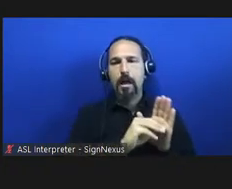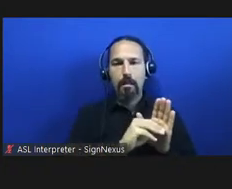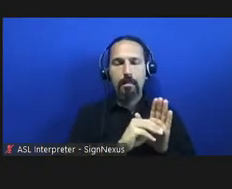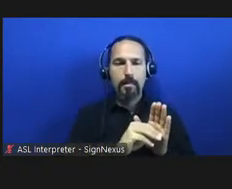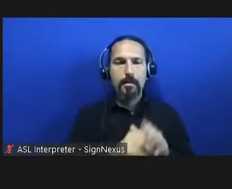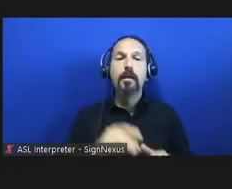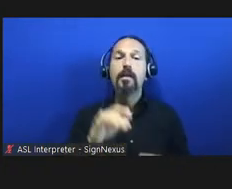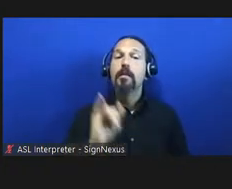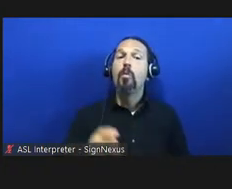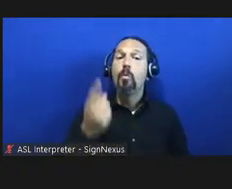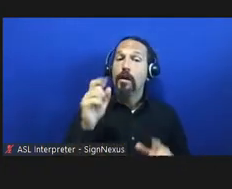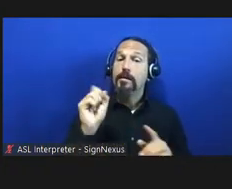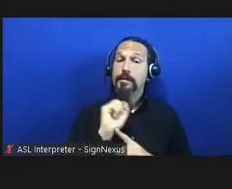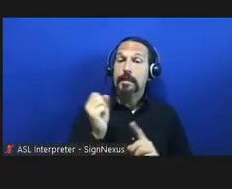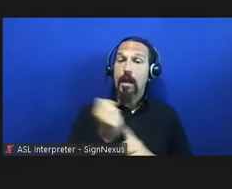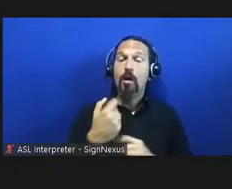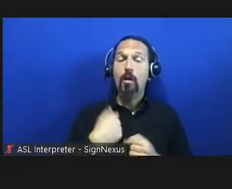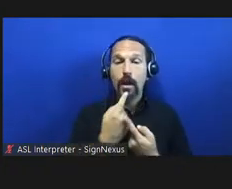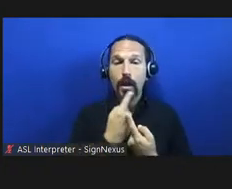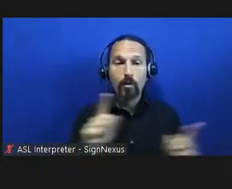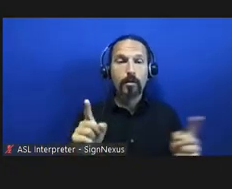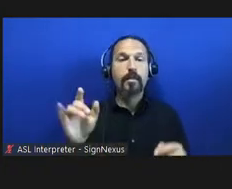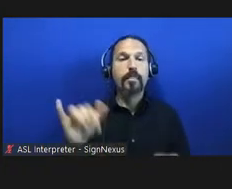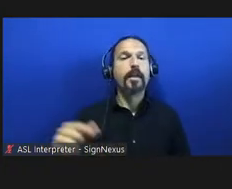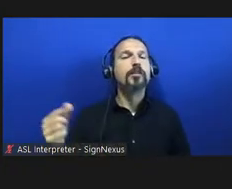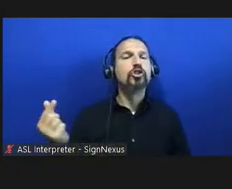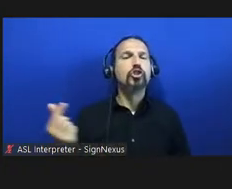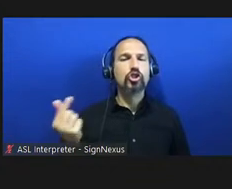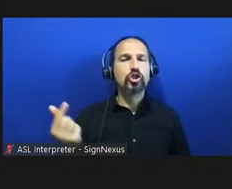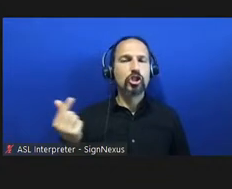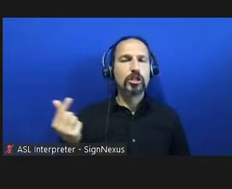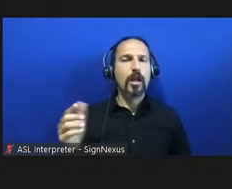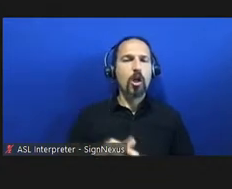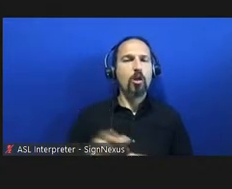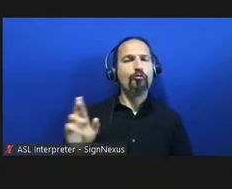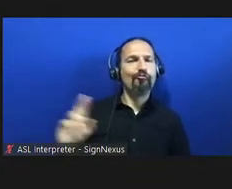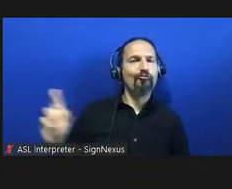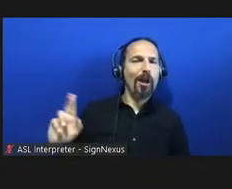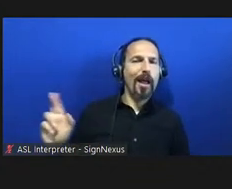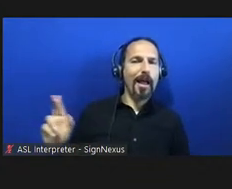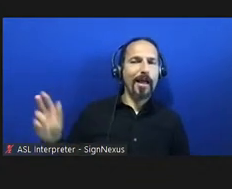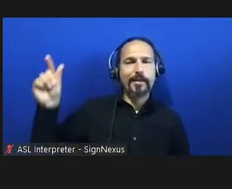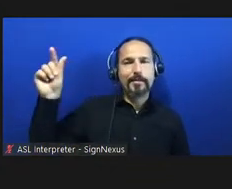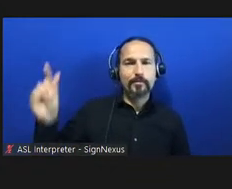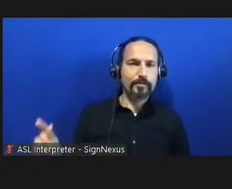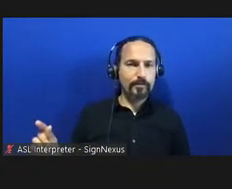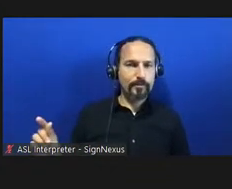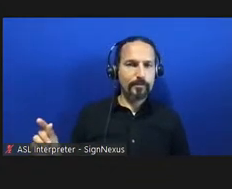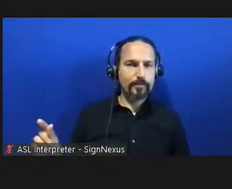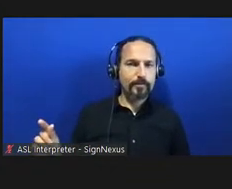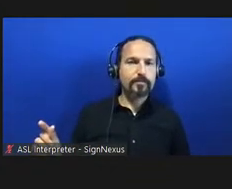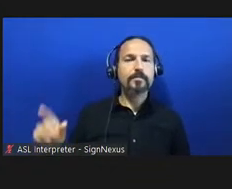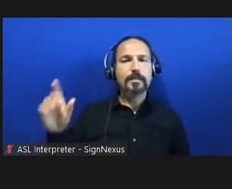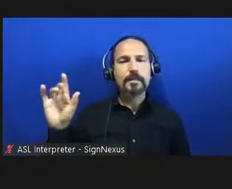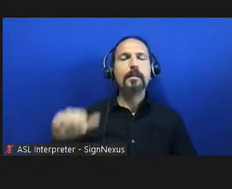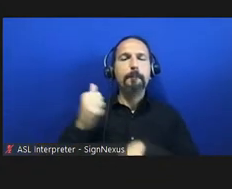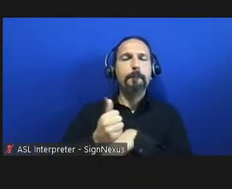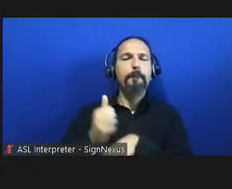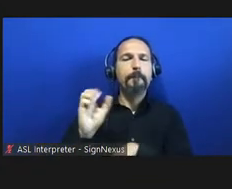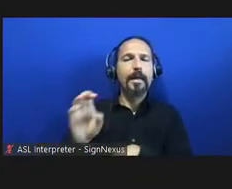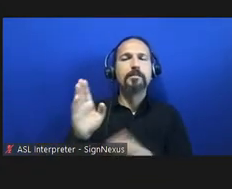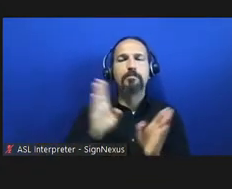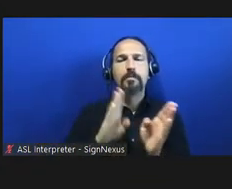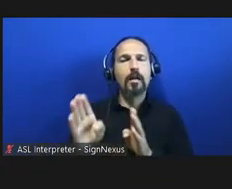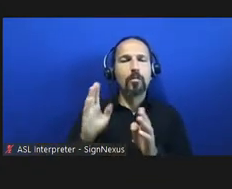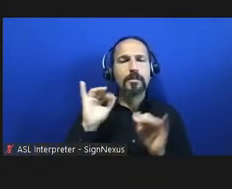the one telling scenario I'd like to mention is tolling scenario G all the way to the right installing scenario has a base plan with the same